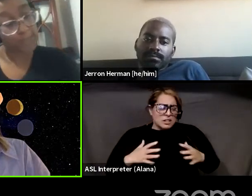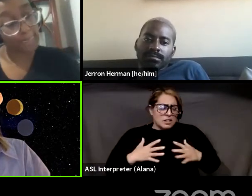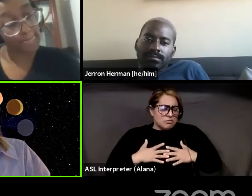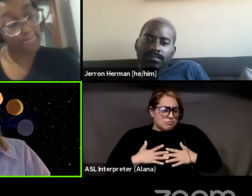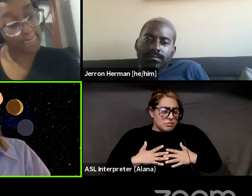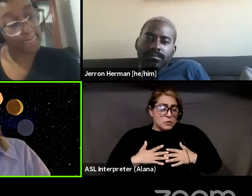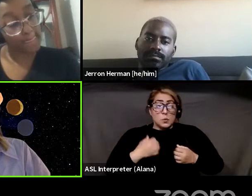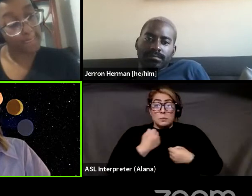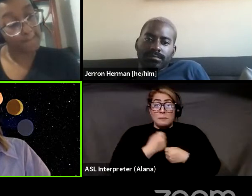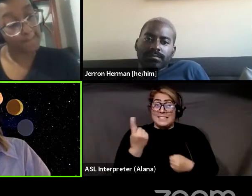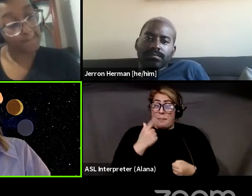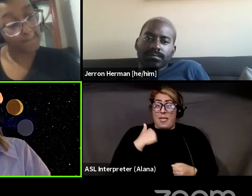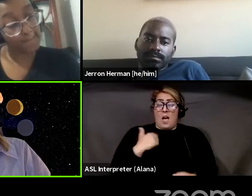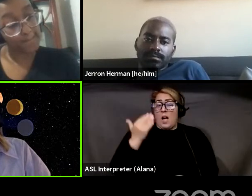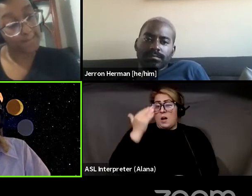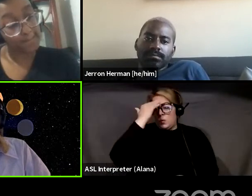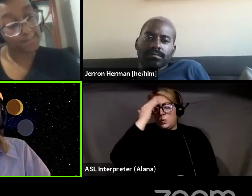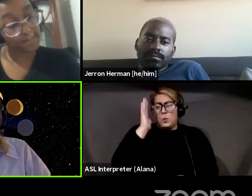would be,